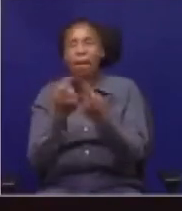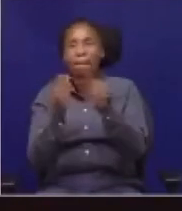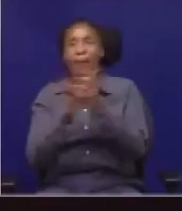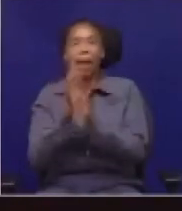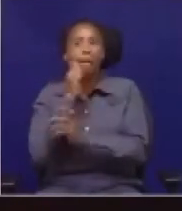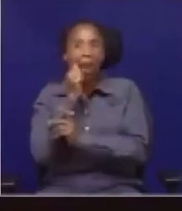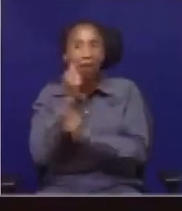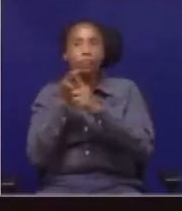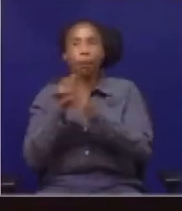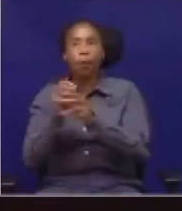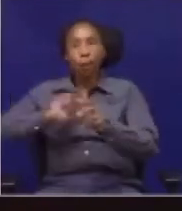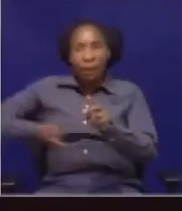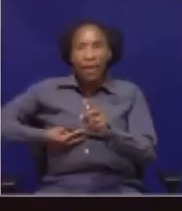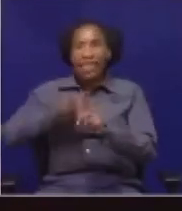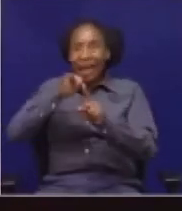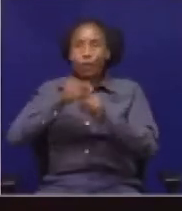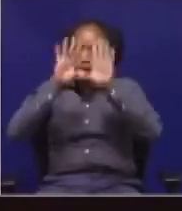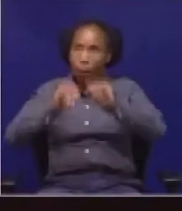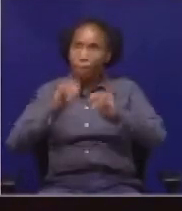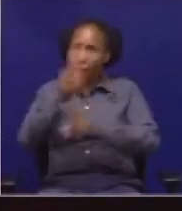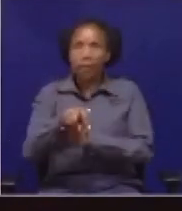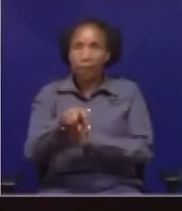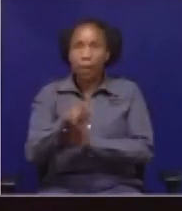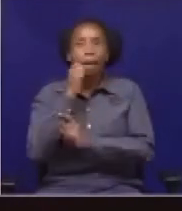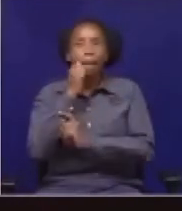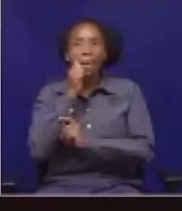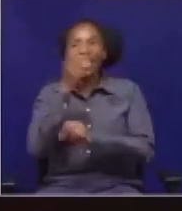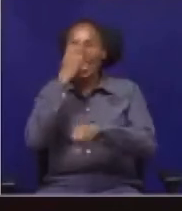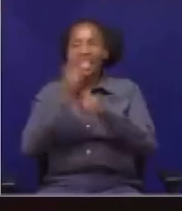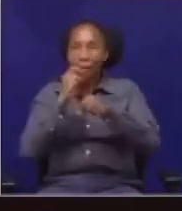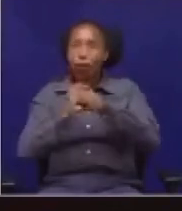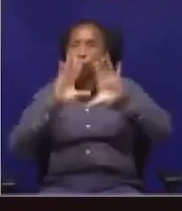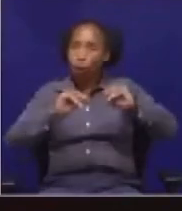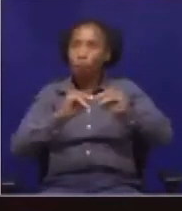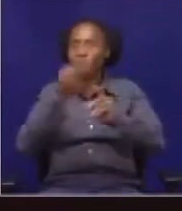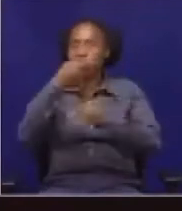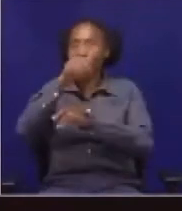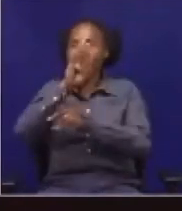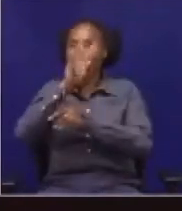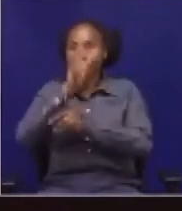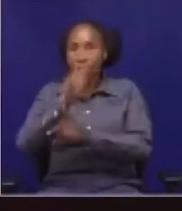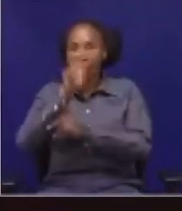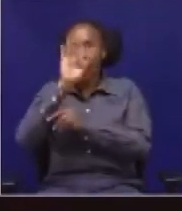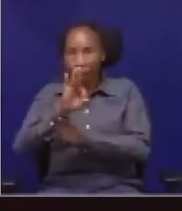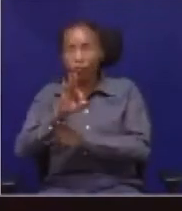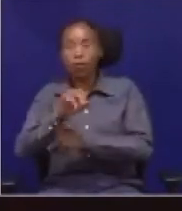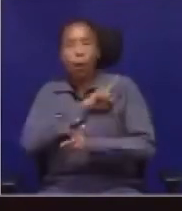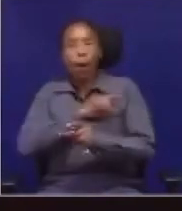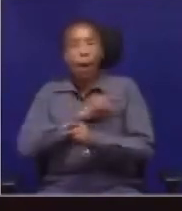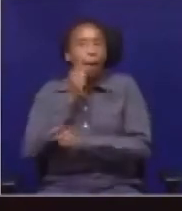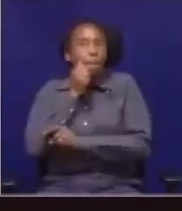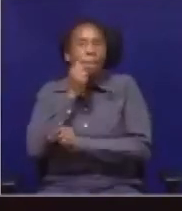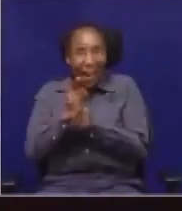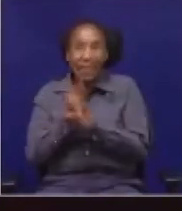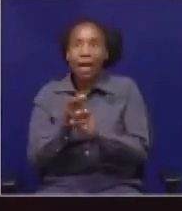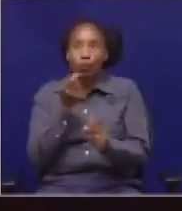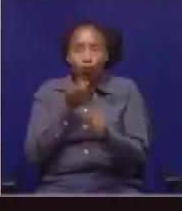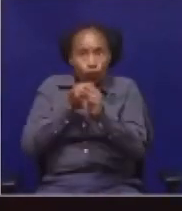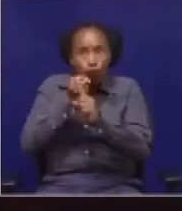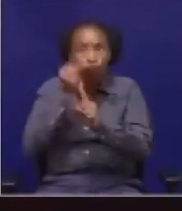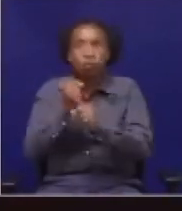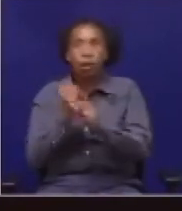men must stop. It is men who need to combat GBVF because it is men who perpetrate violence against